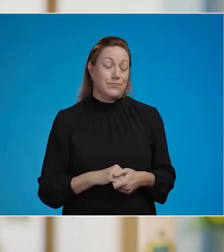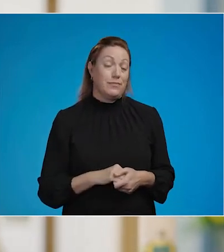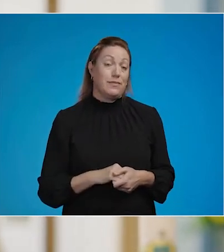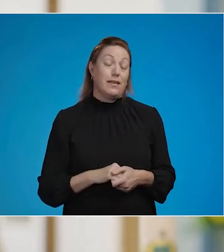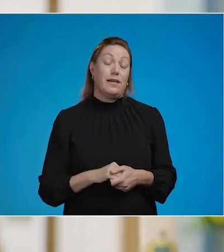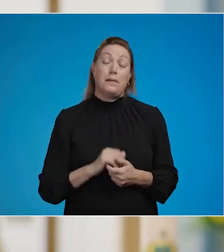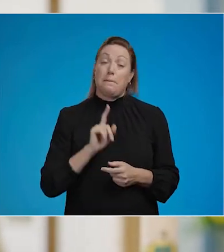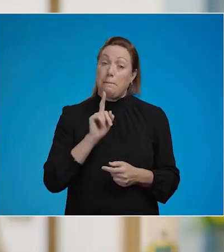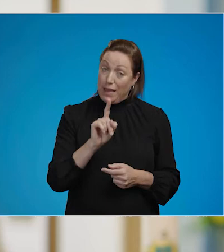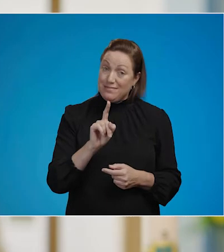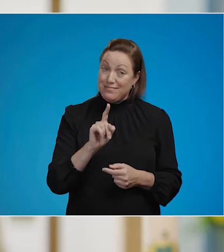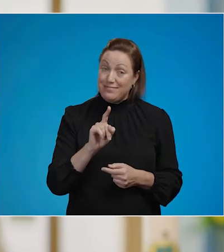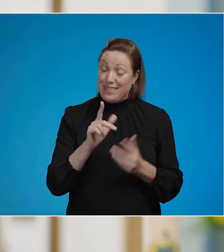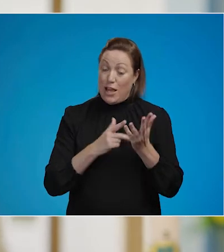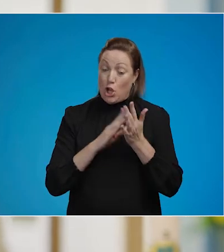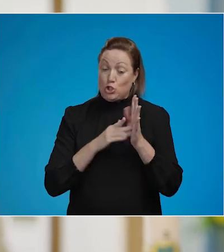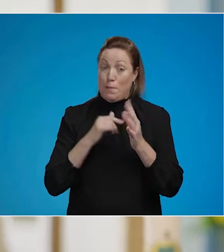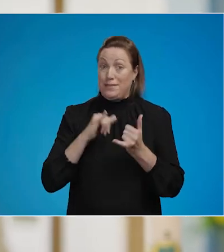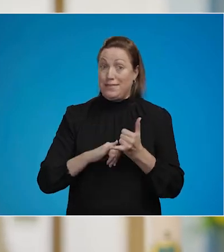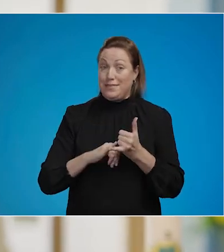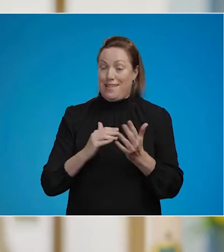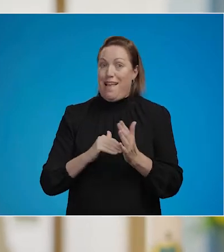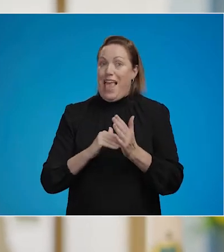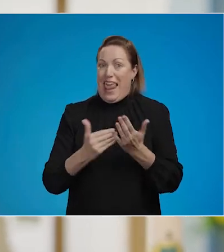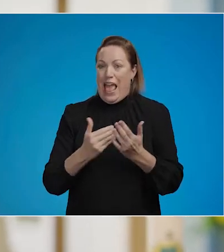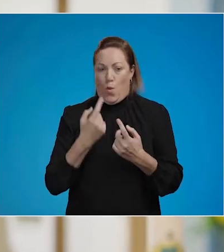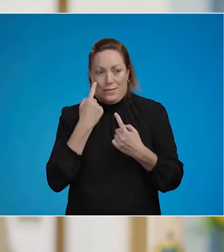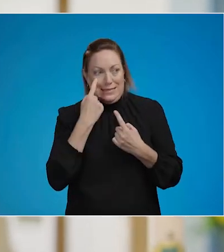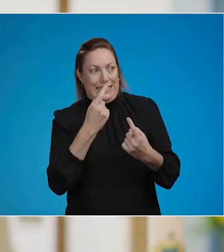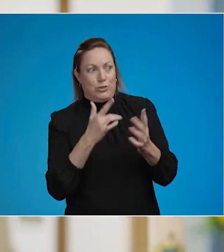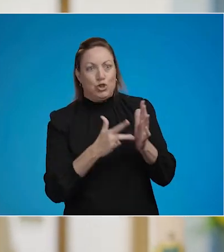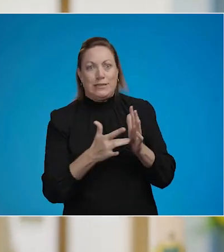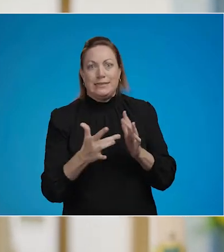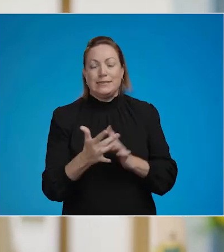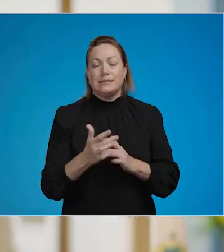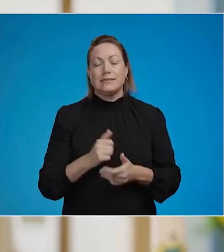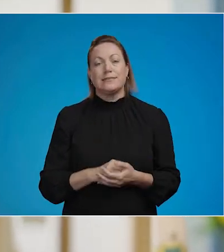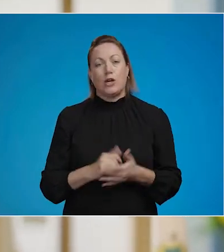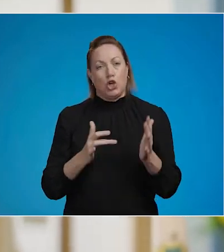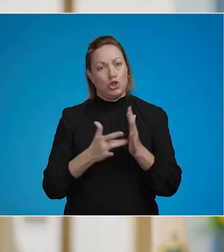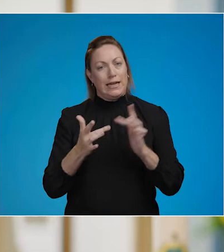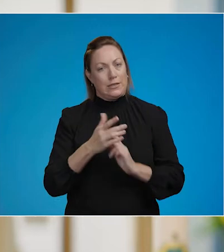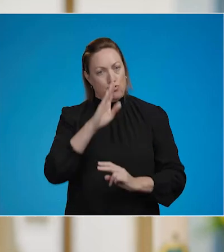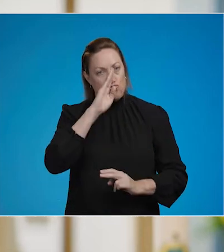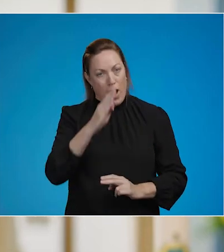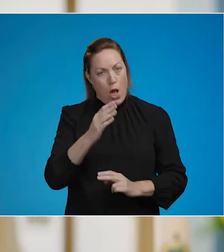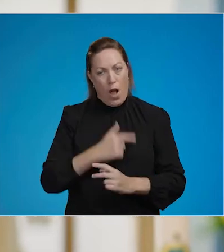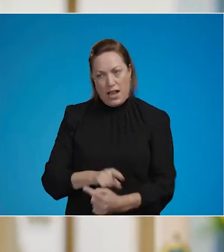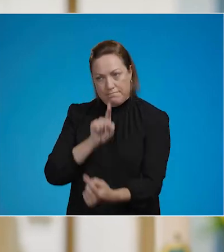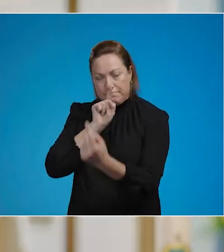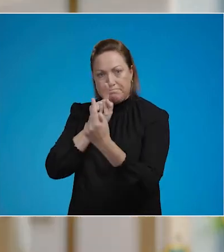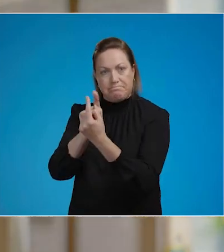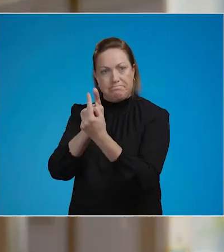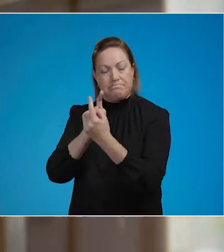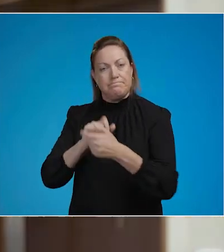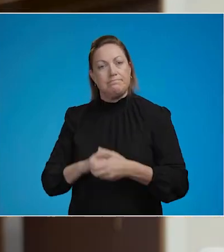then, a daze quickly passes, and Thomas is now there, and Jesus immediately comes to him